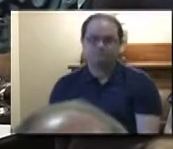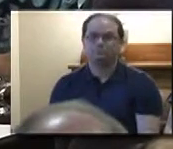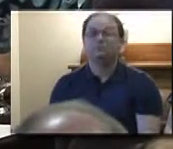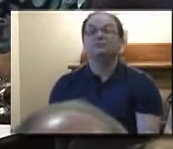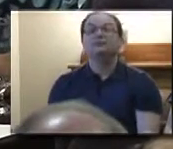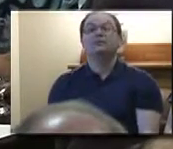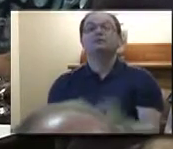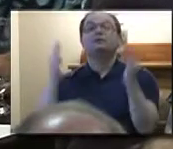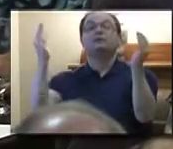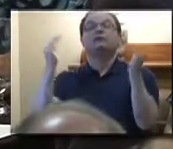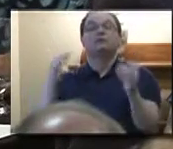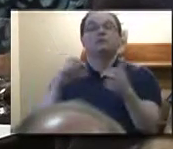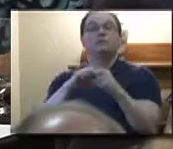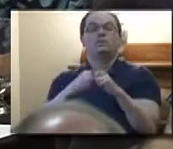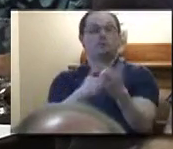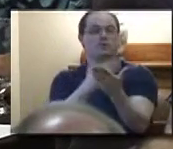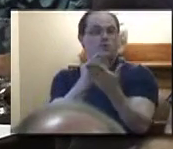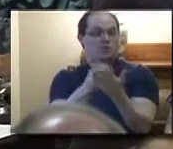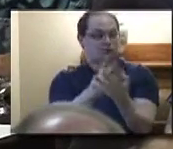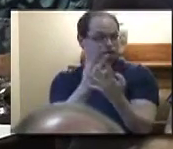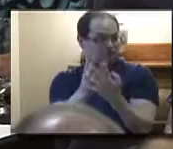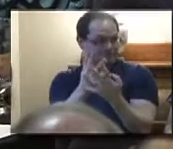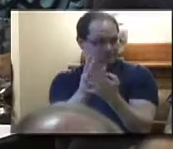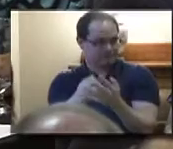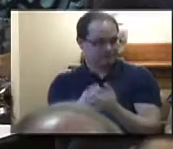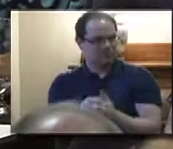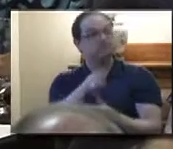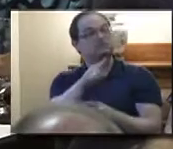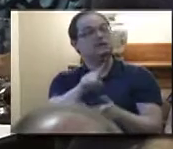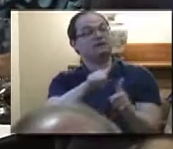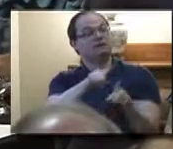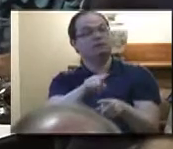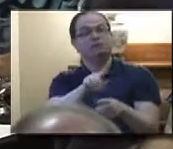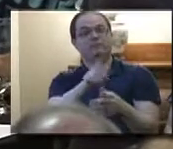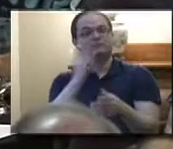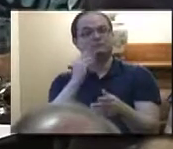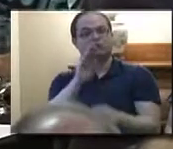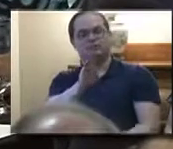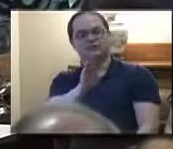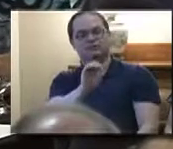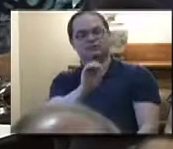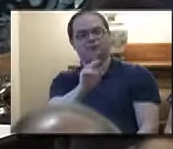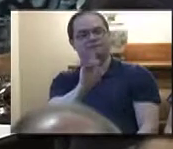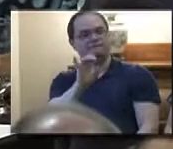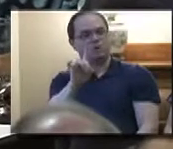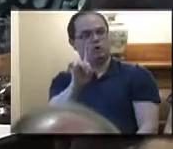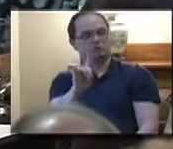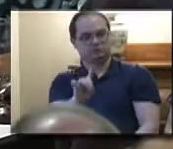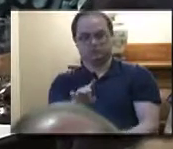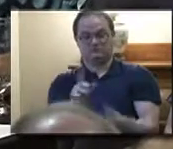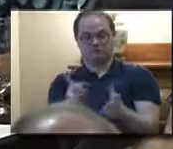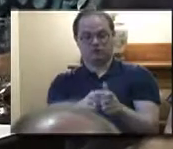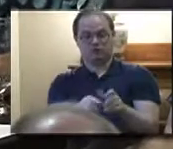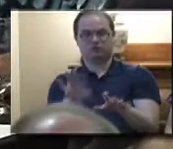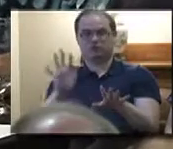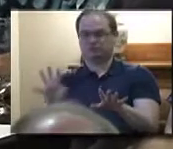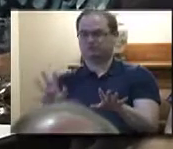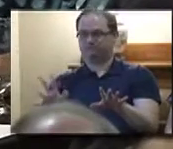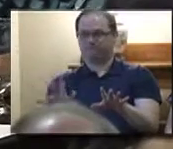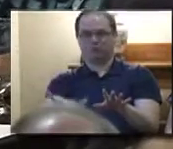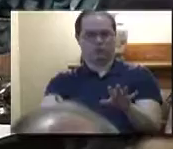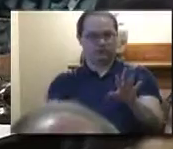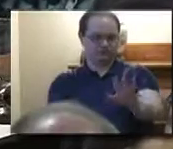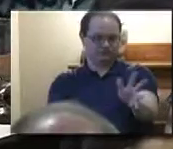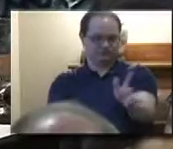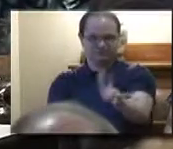Then there's the problem when they get to jail. If you've ever been booked to jail before, you're fingerprinted, and that's easy to follow